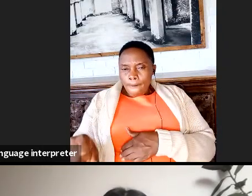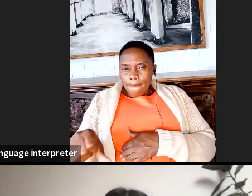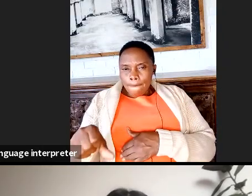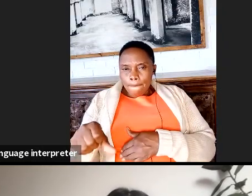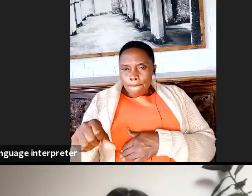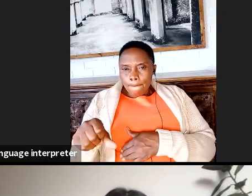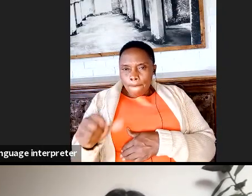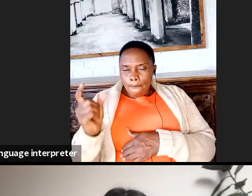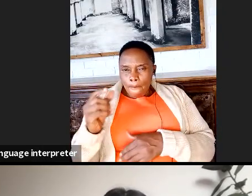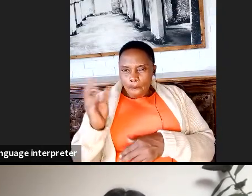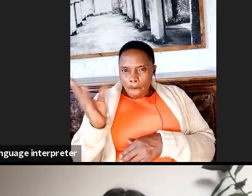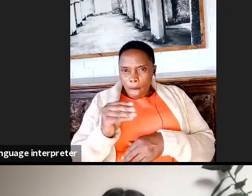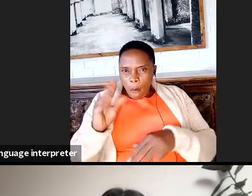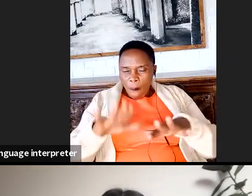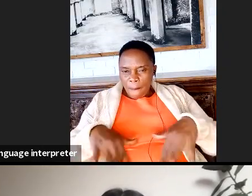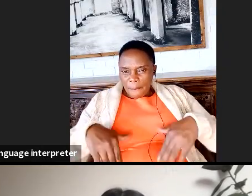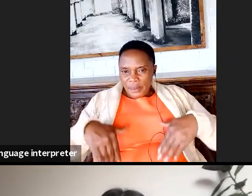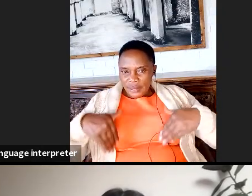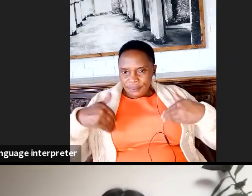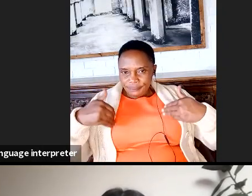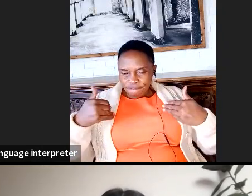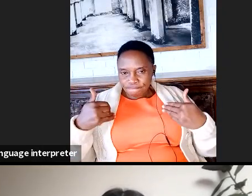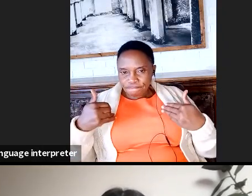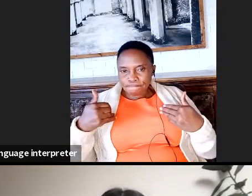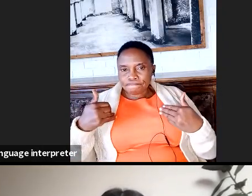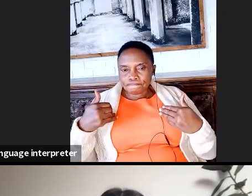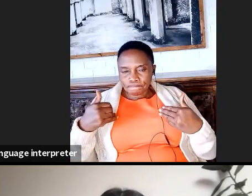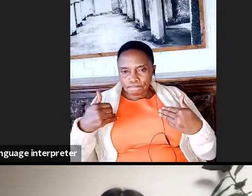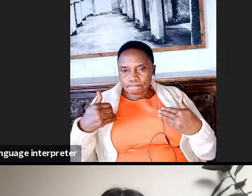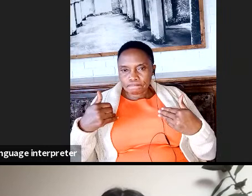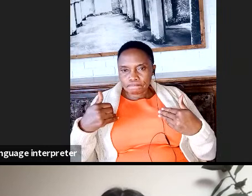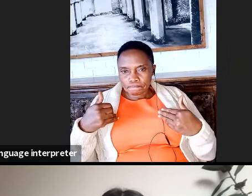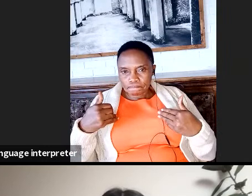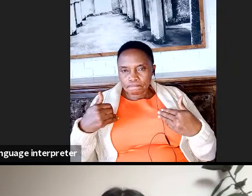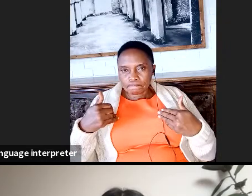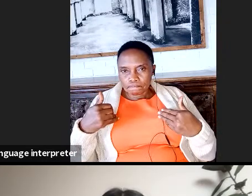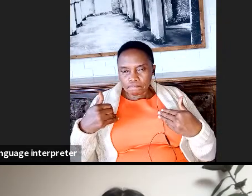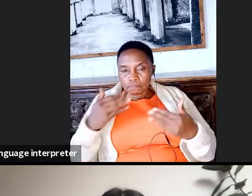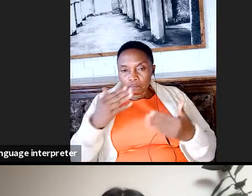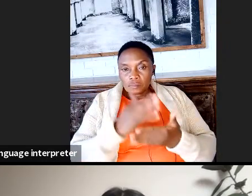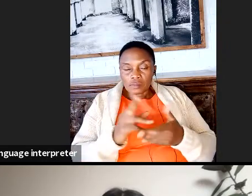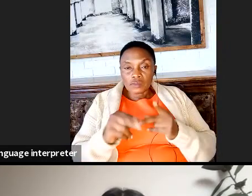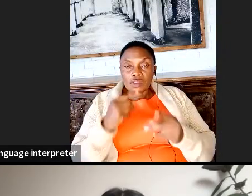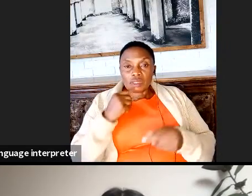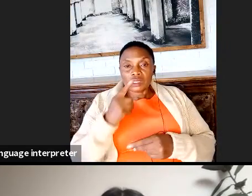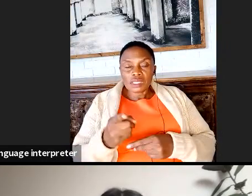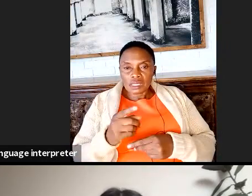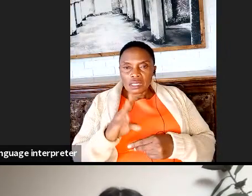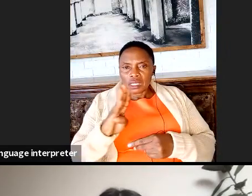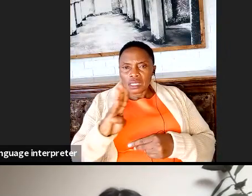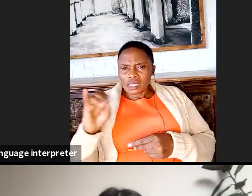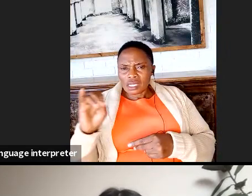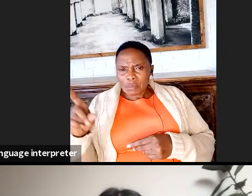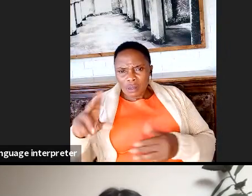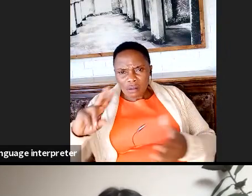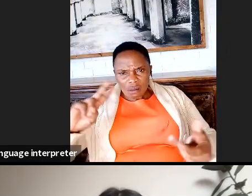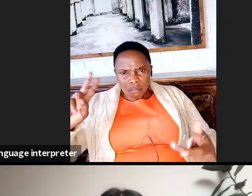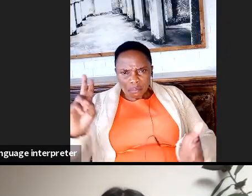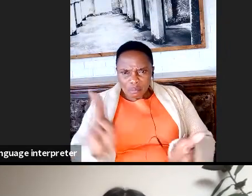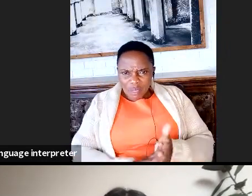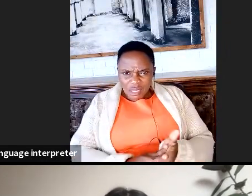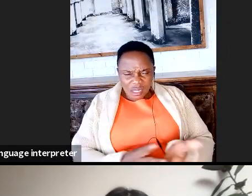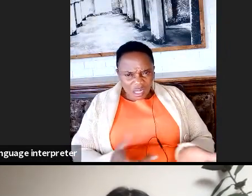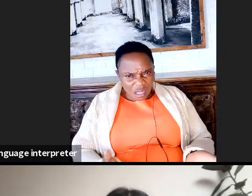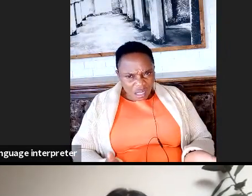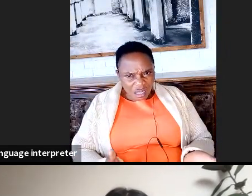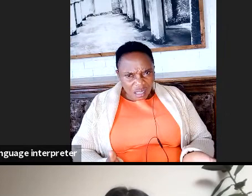Parliament, and there are mixed reports. Some people saying the bill was actually passed, and a number of other people, no,